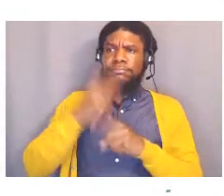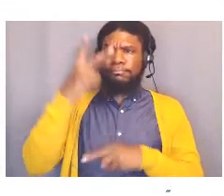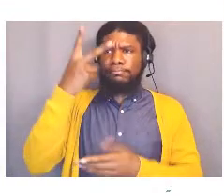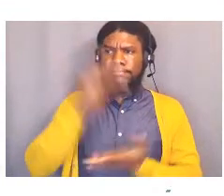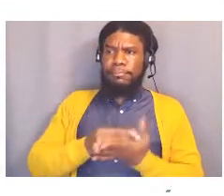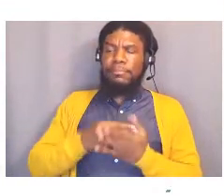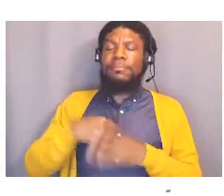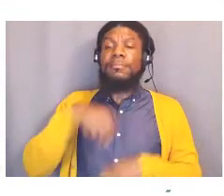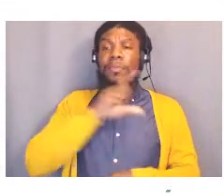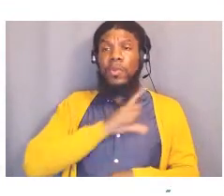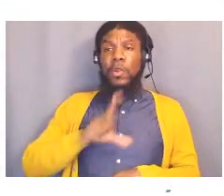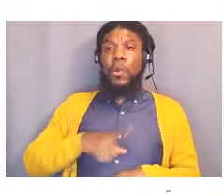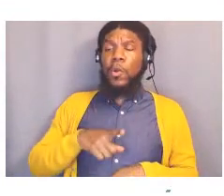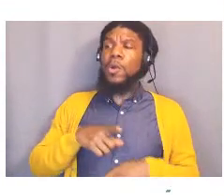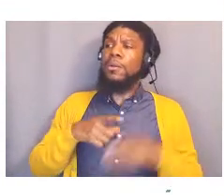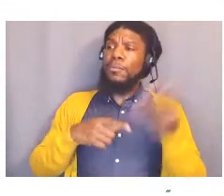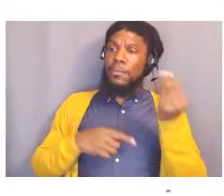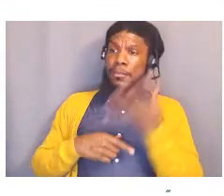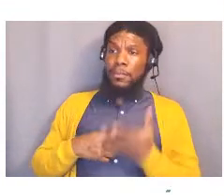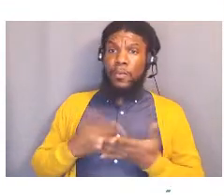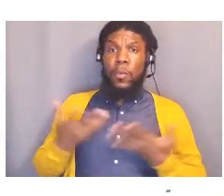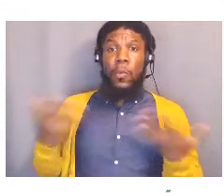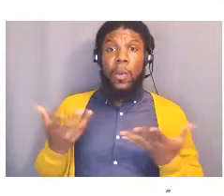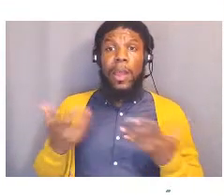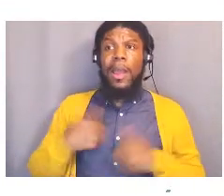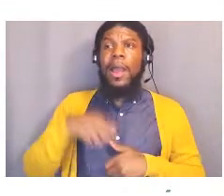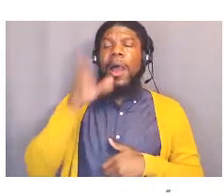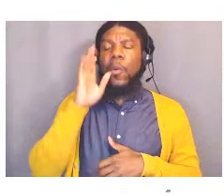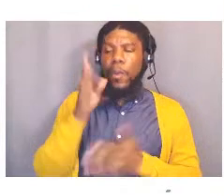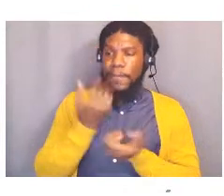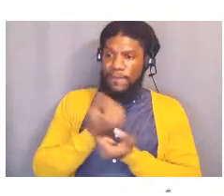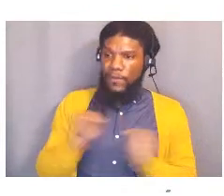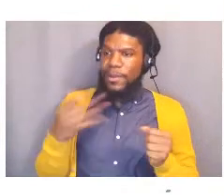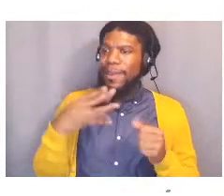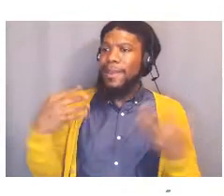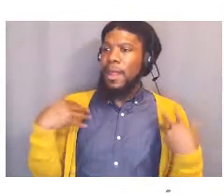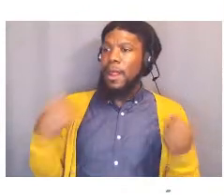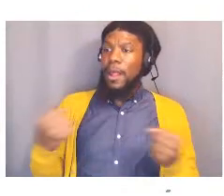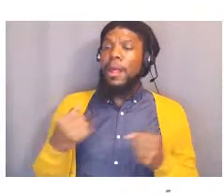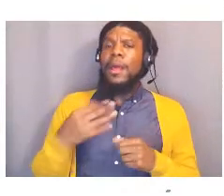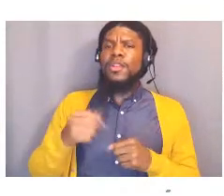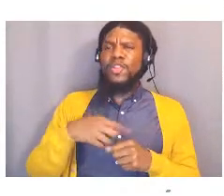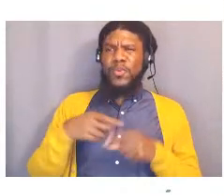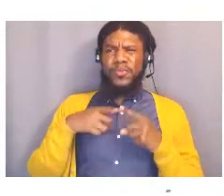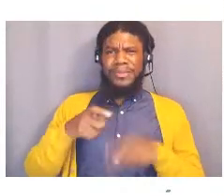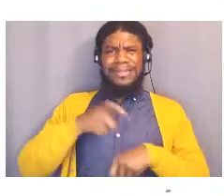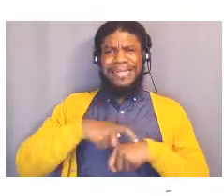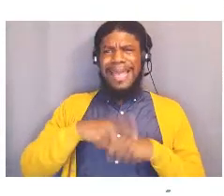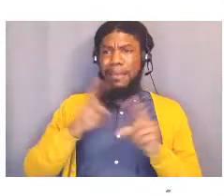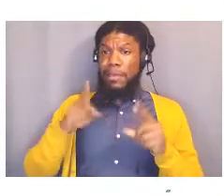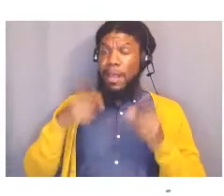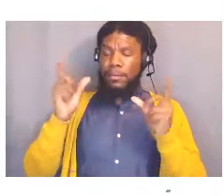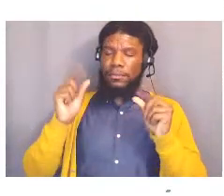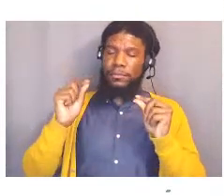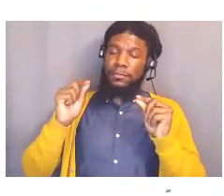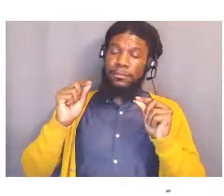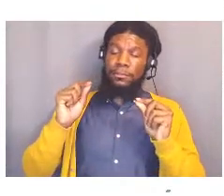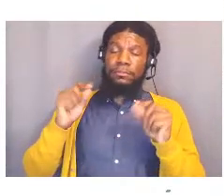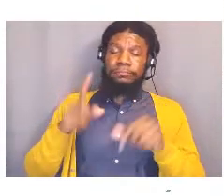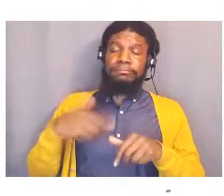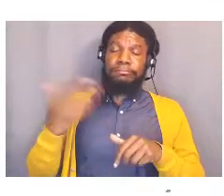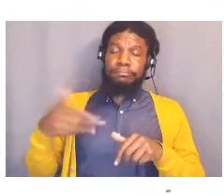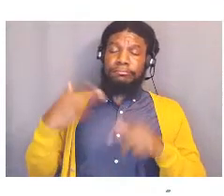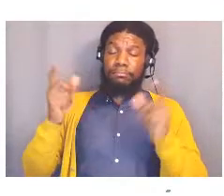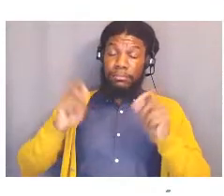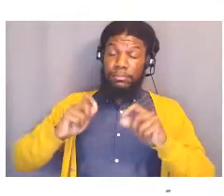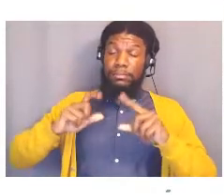going to be free. The other thing that happened from that point on was I had headaches and sleeping sickness and I was always